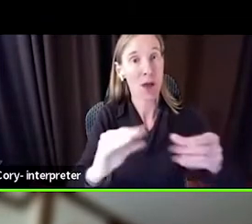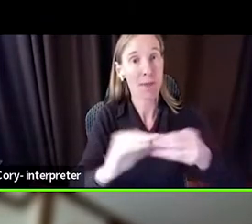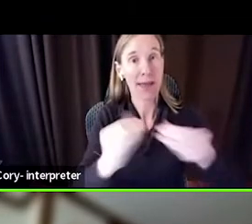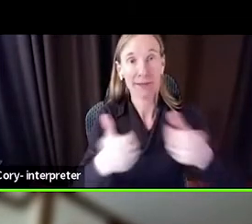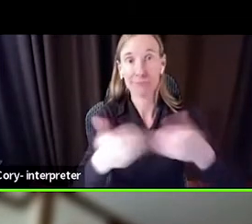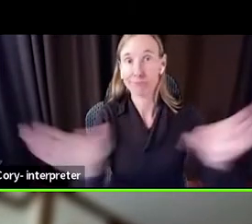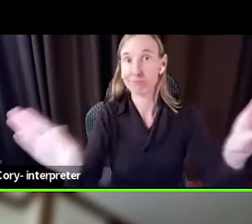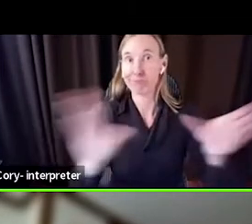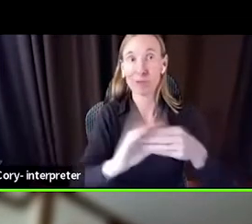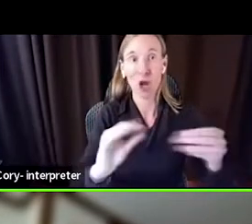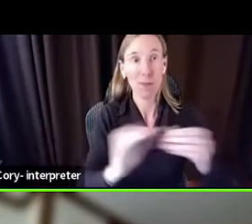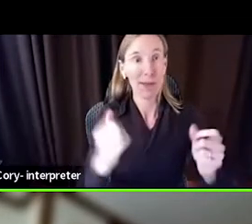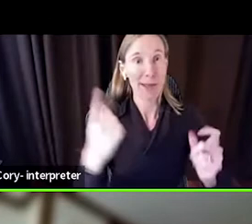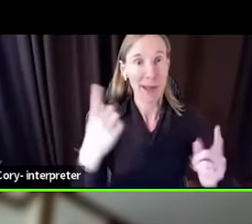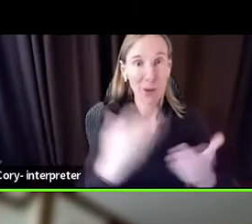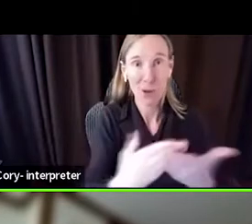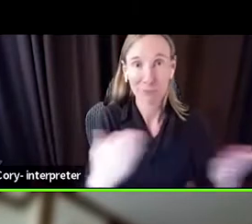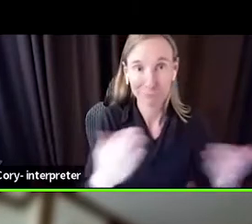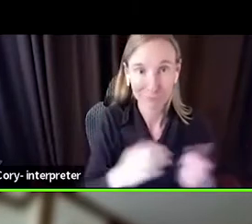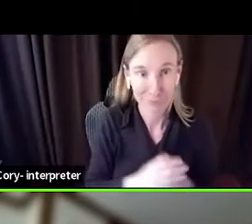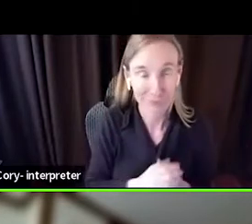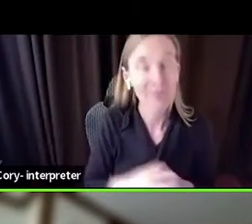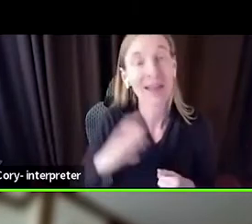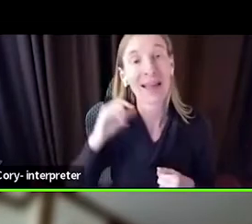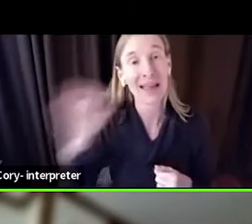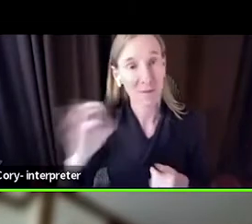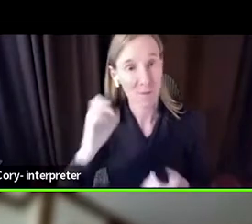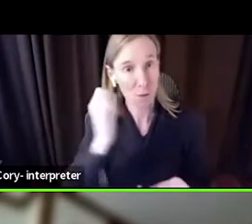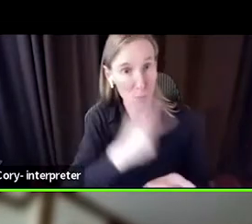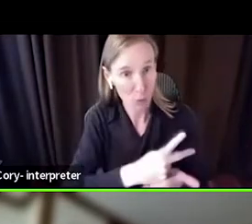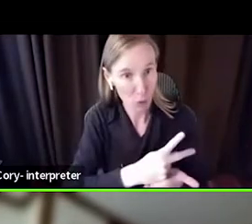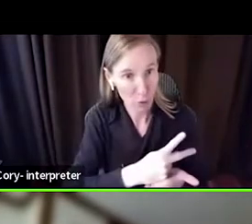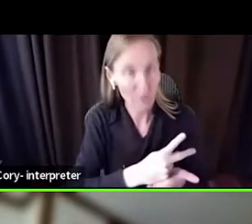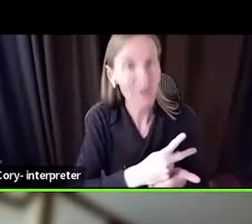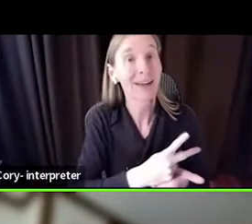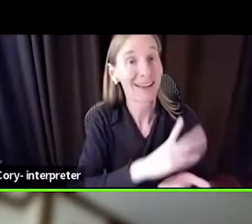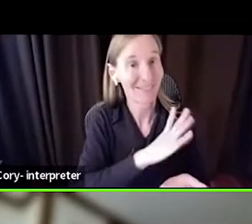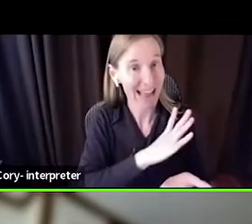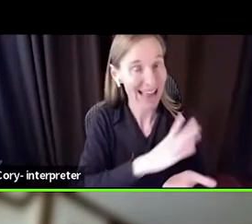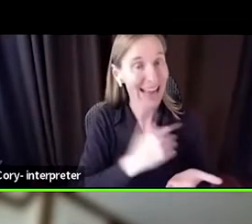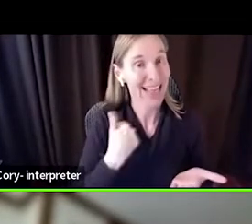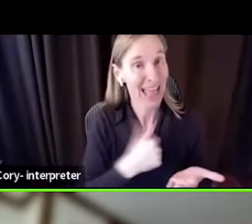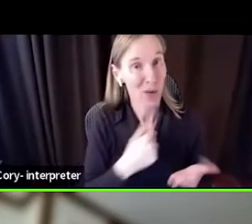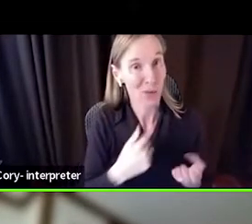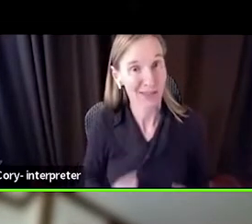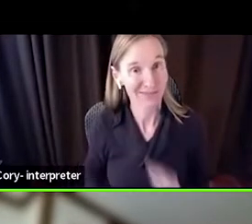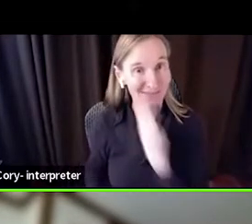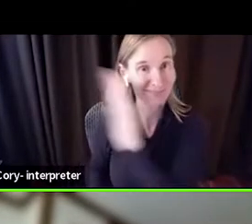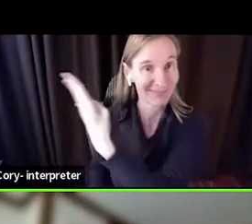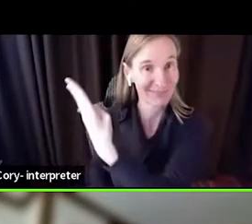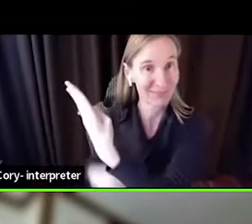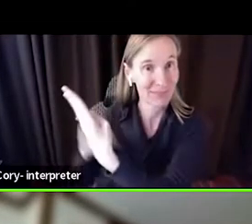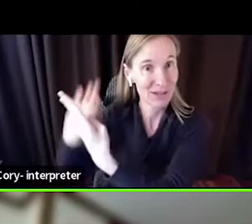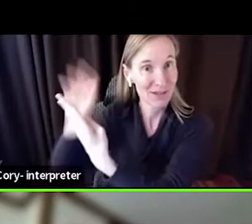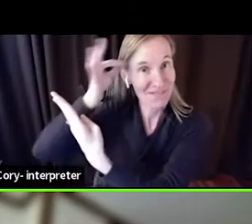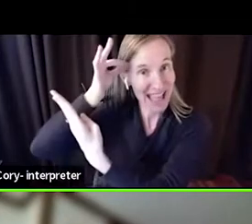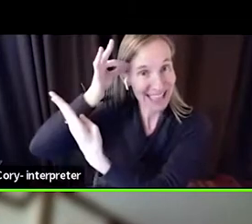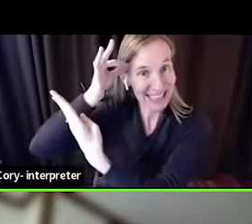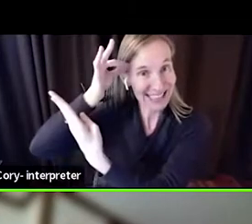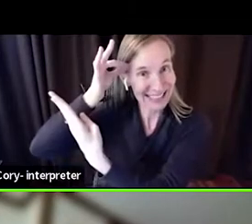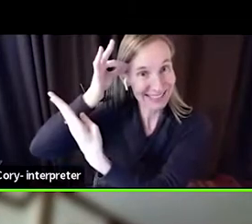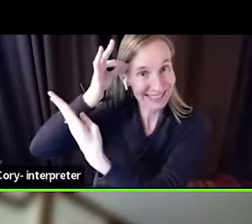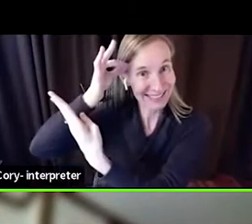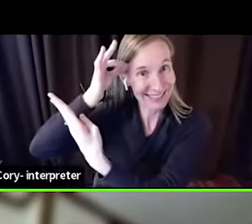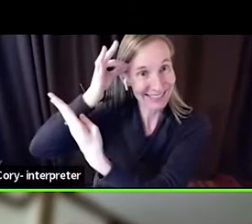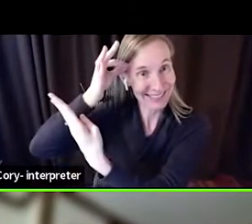as I mentioned, the plan, if approved, the plan would be to then submit for the application to the federal